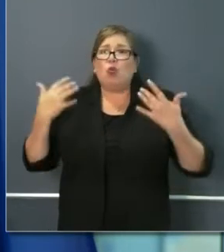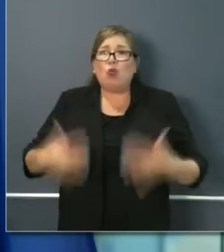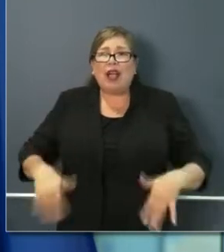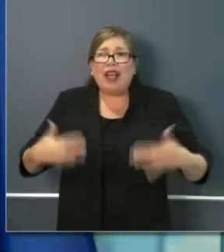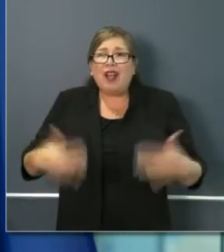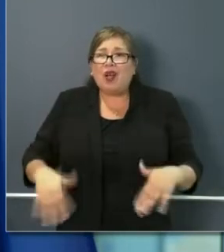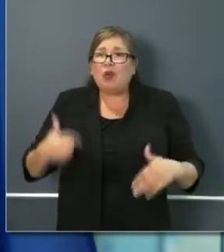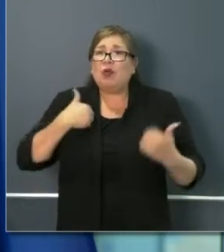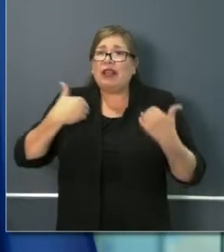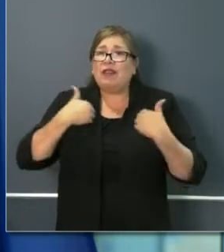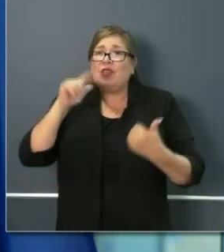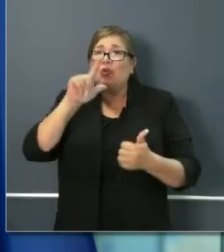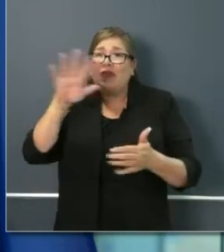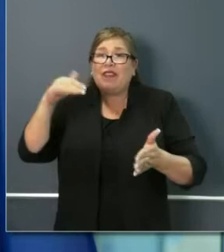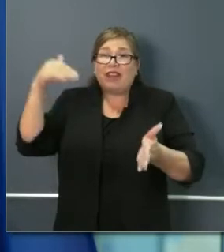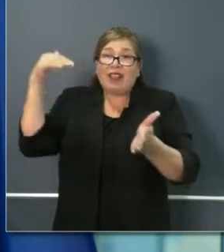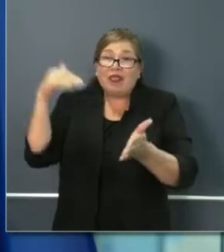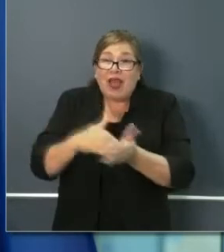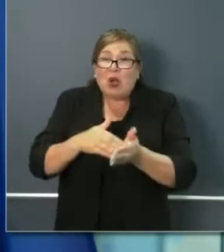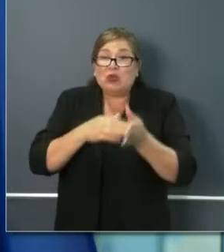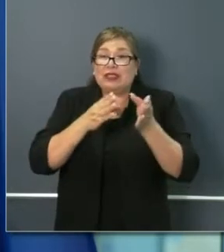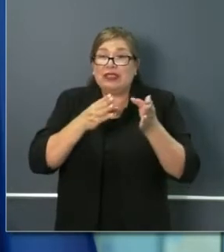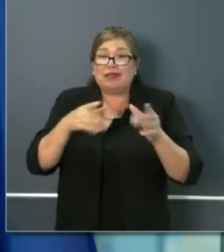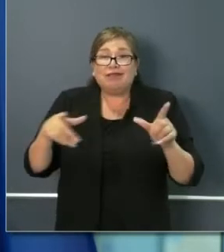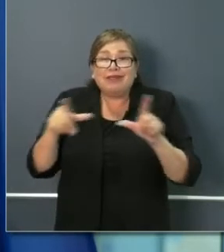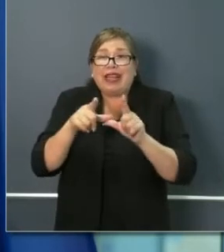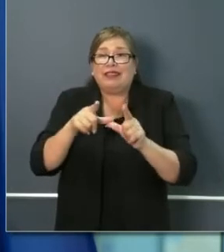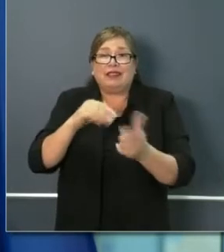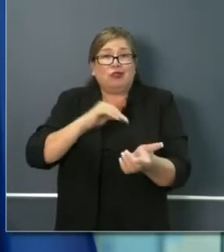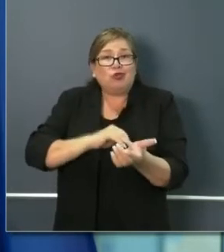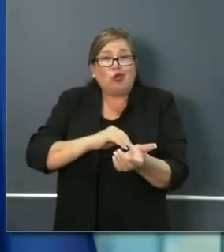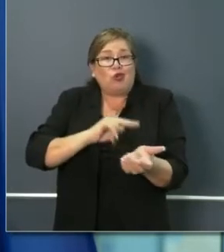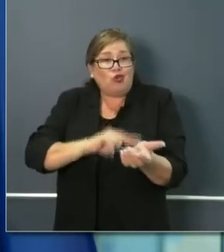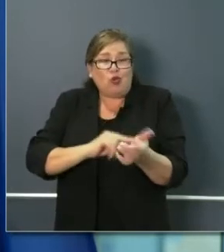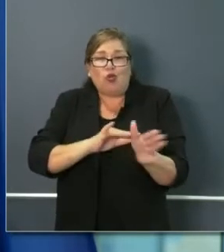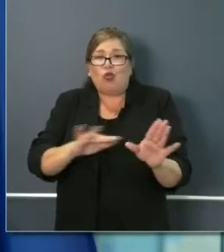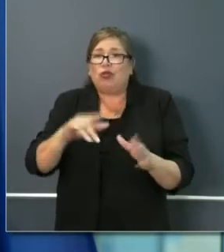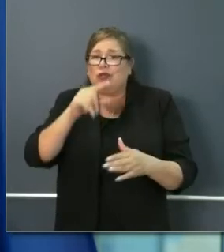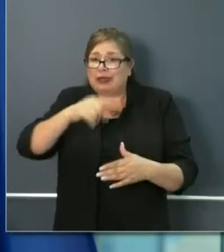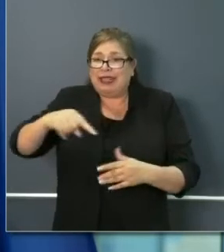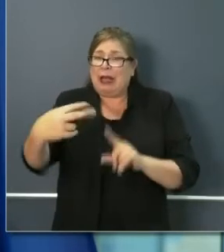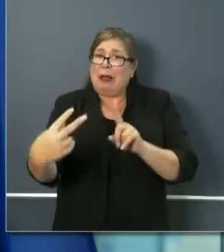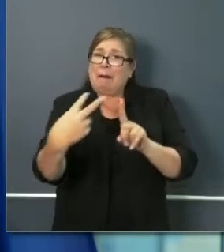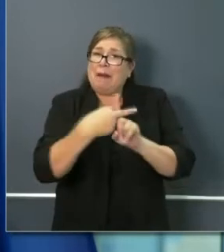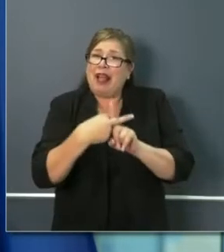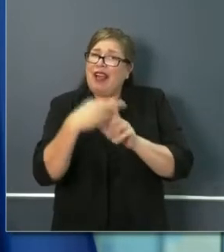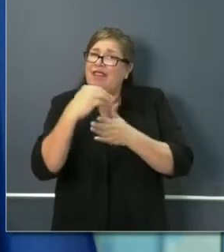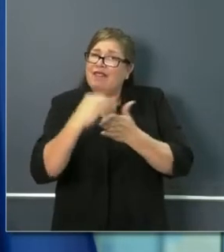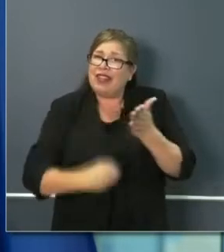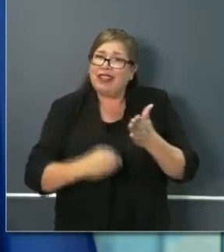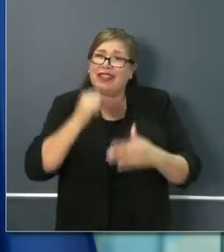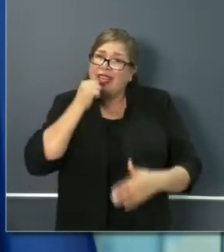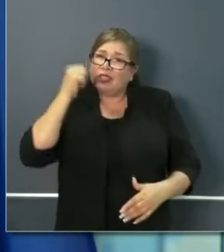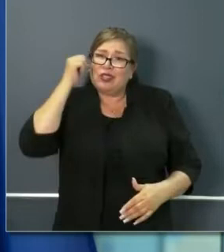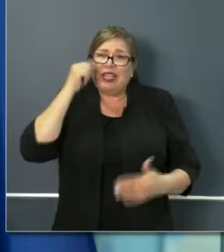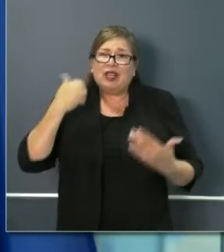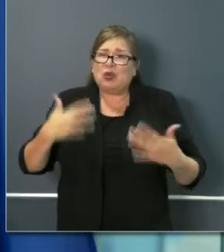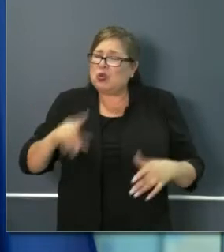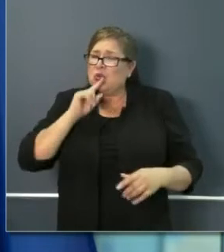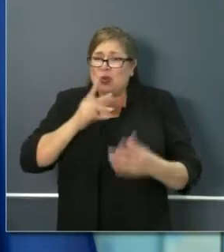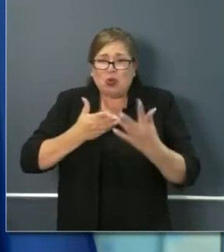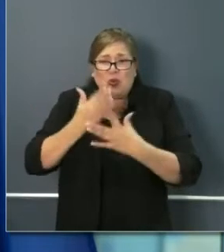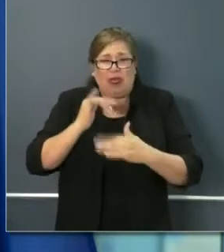but 25,000 people with licenses that filled out the application, that went through that five-step process,